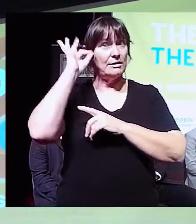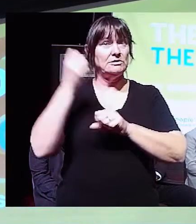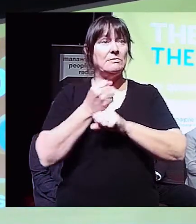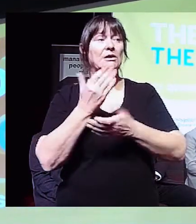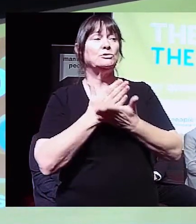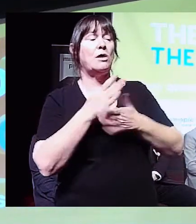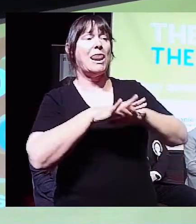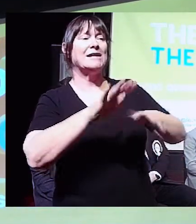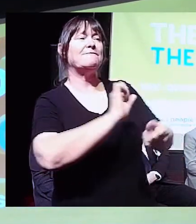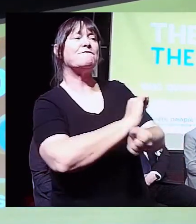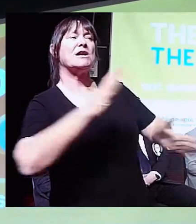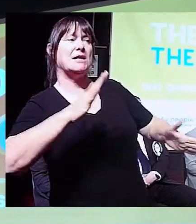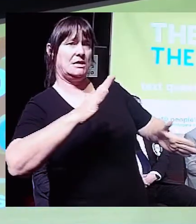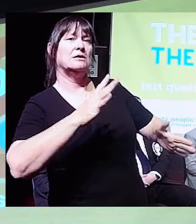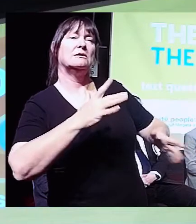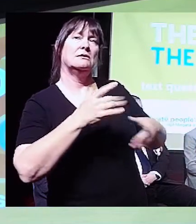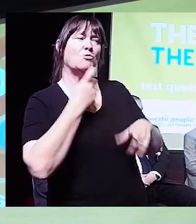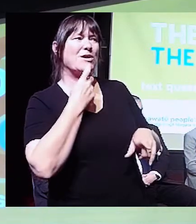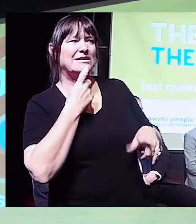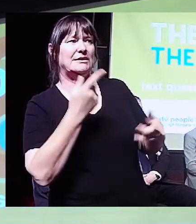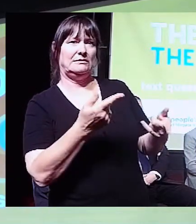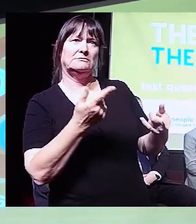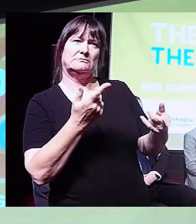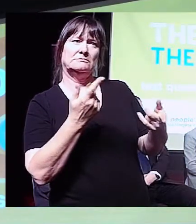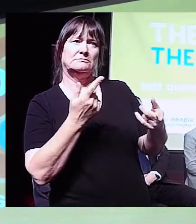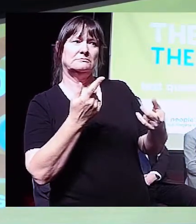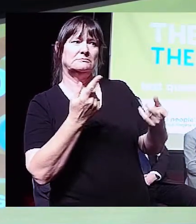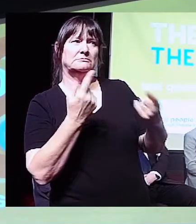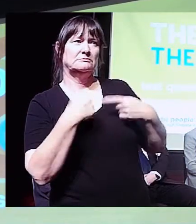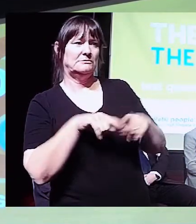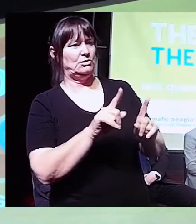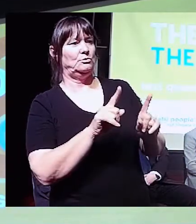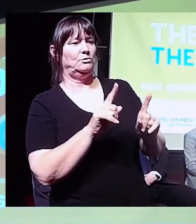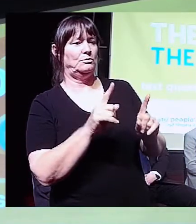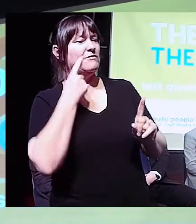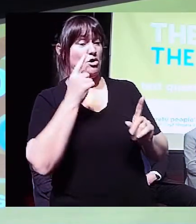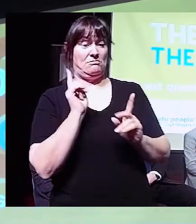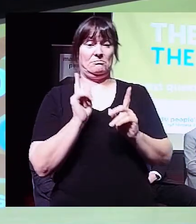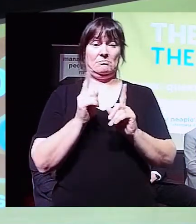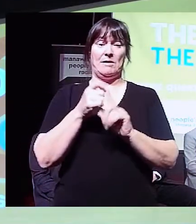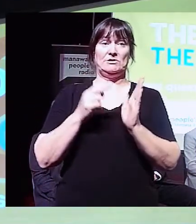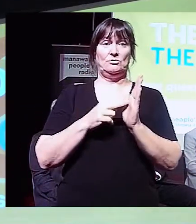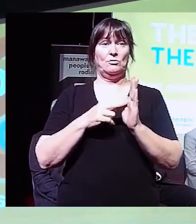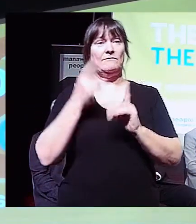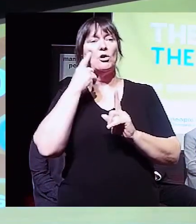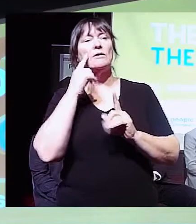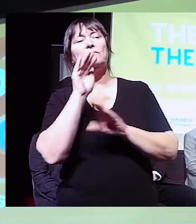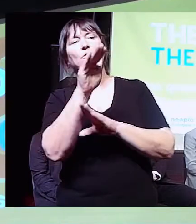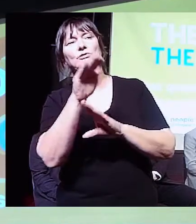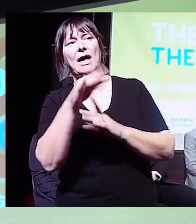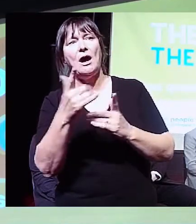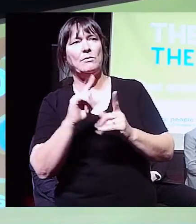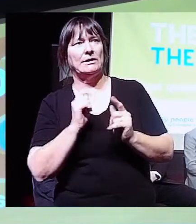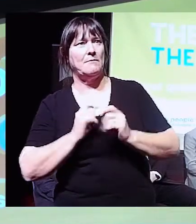urban development more affordable, more easy, in line with the long-term projections for the city. And for us, that's on a medium-term basis. Not only that,